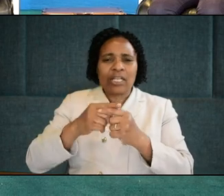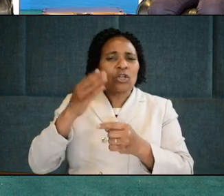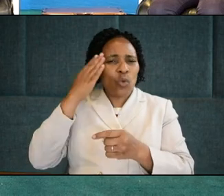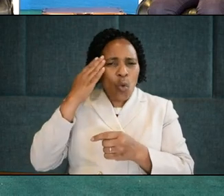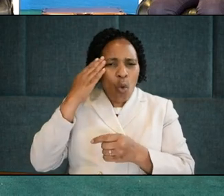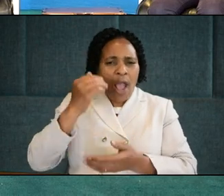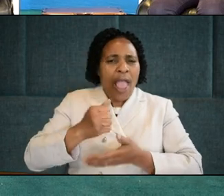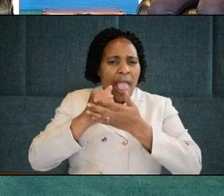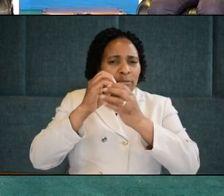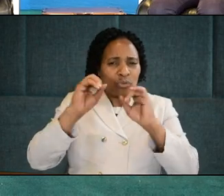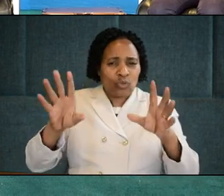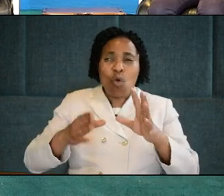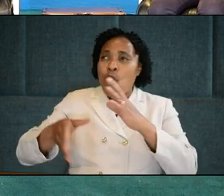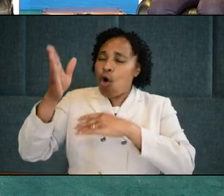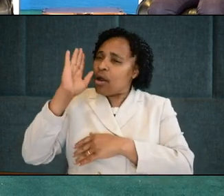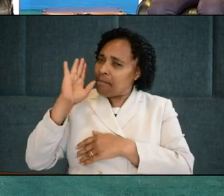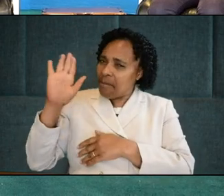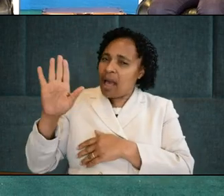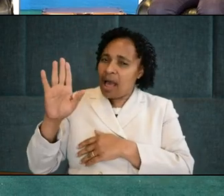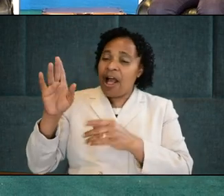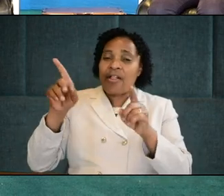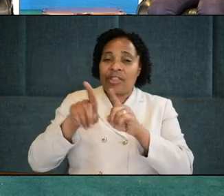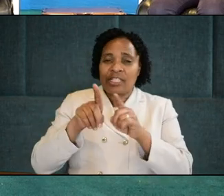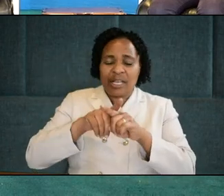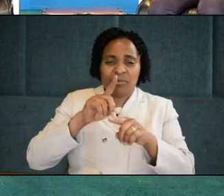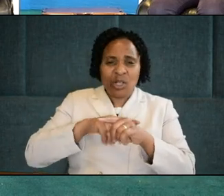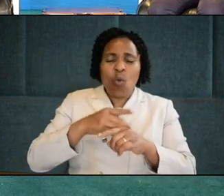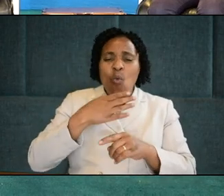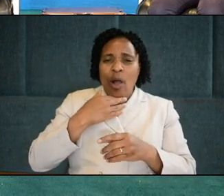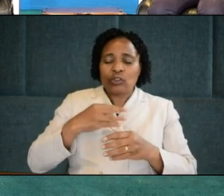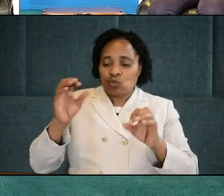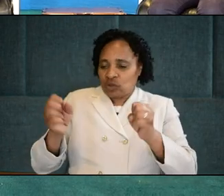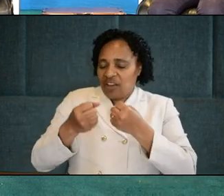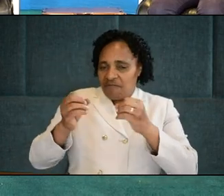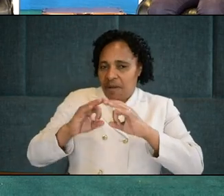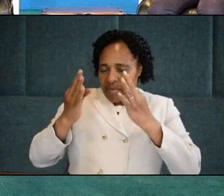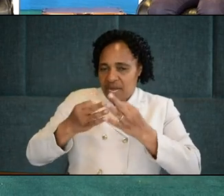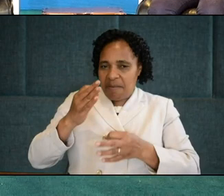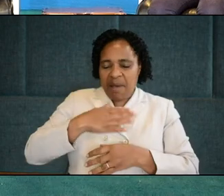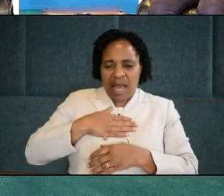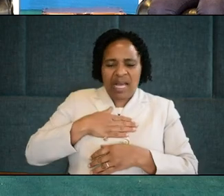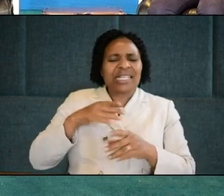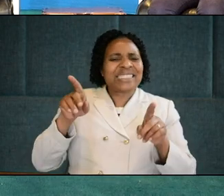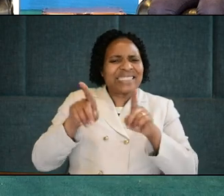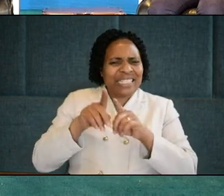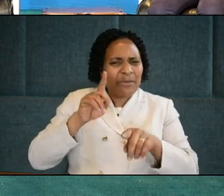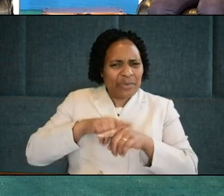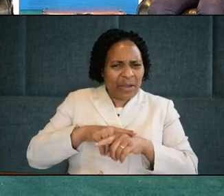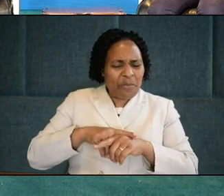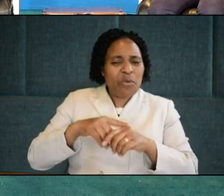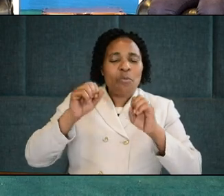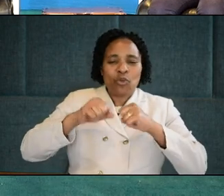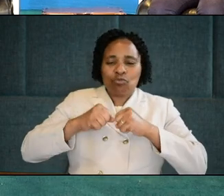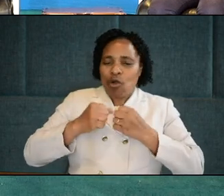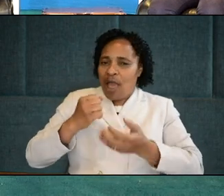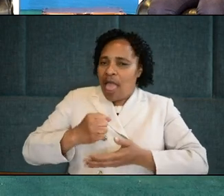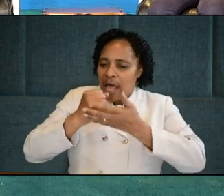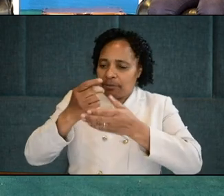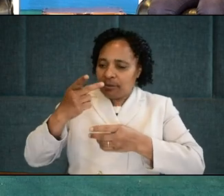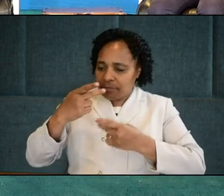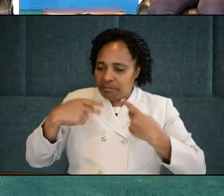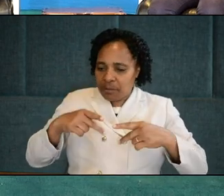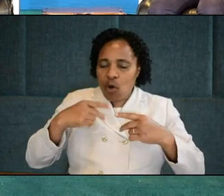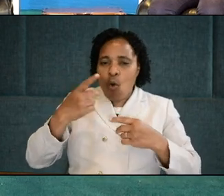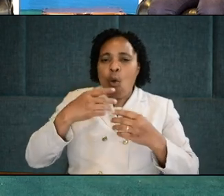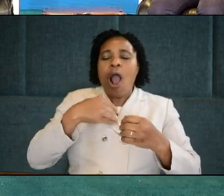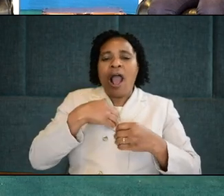against, you know, Israel's God. And of course, you know, wanting to save my family, I would of course have to help these people who have a